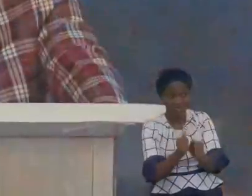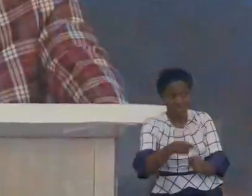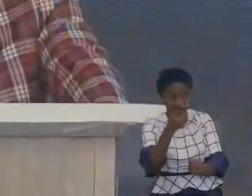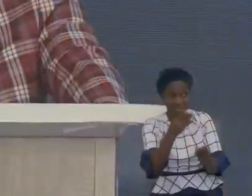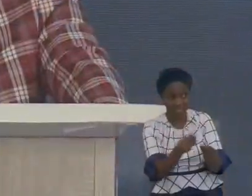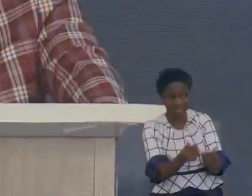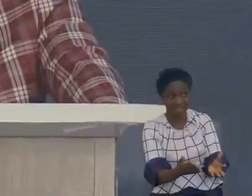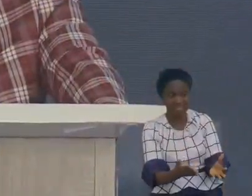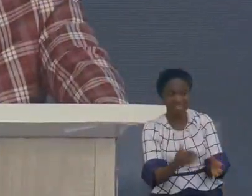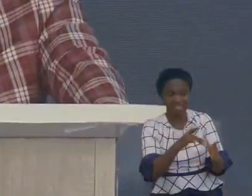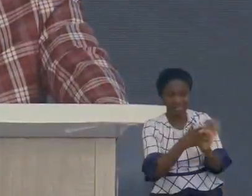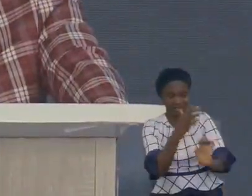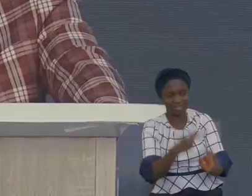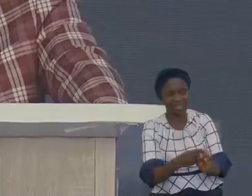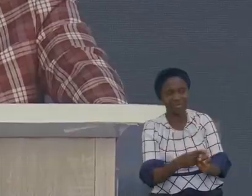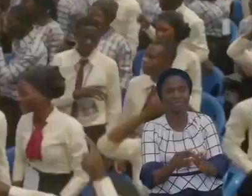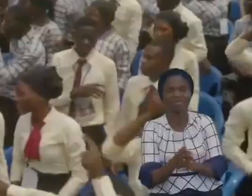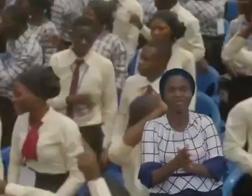Let heaven hear your